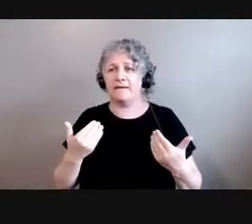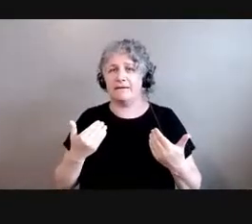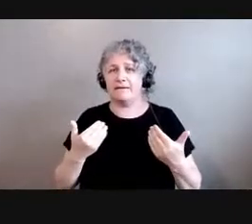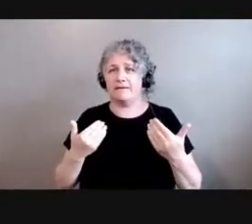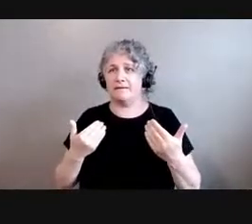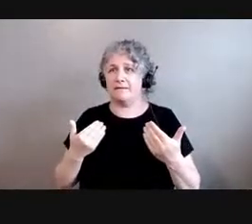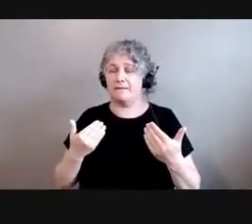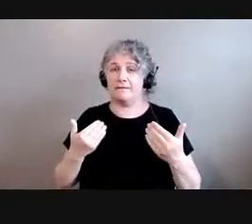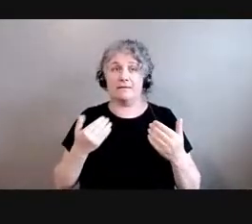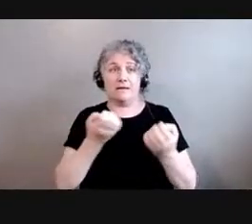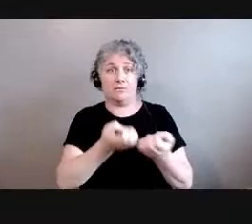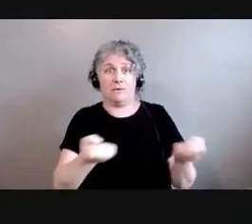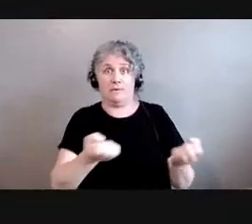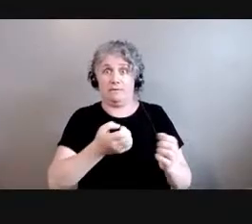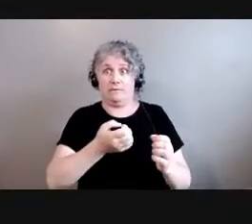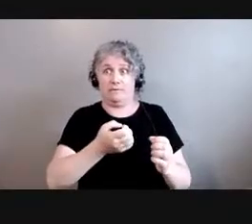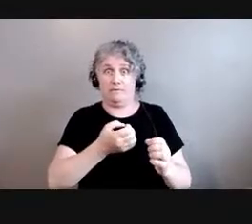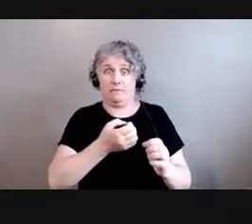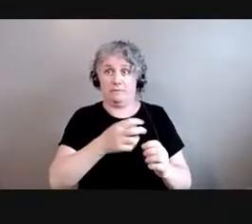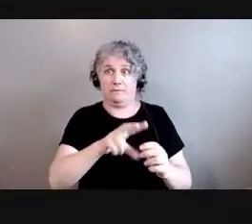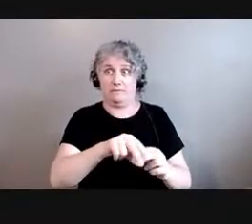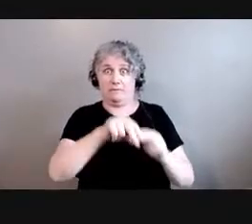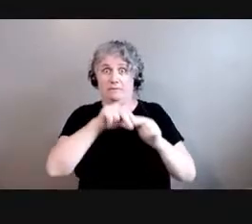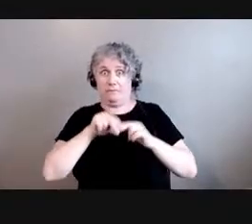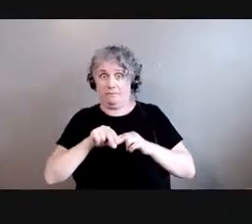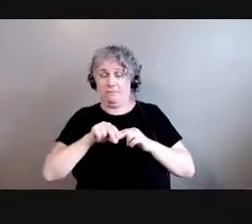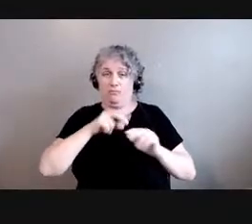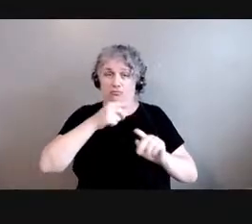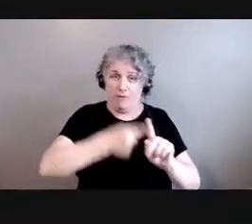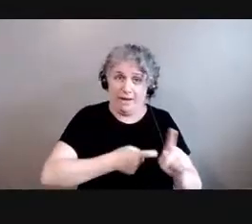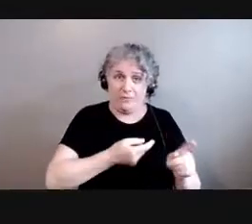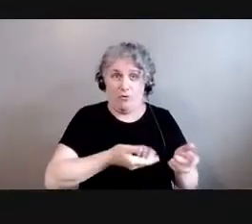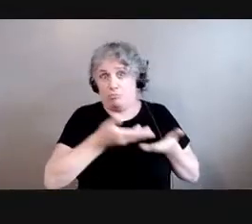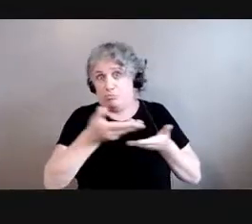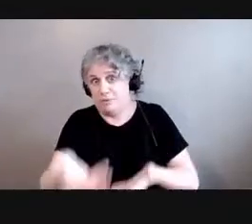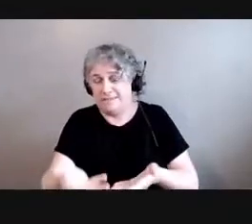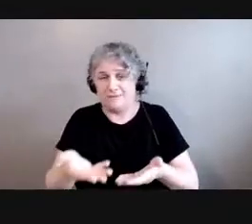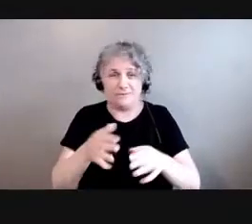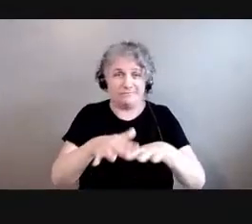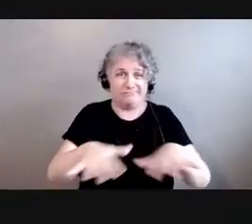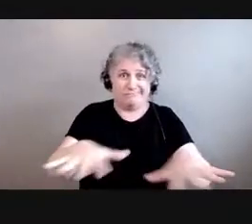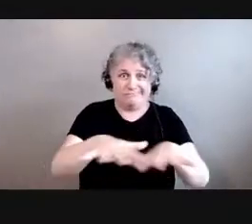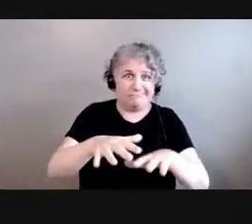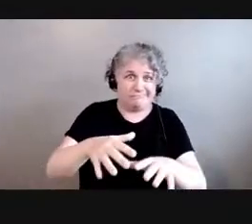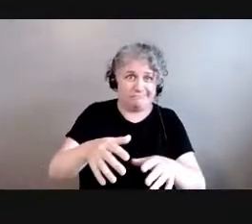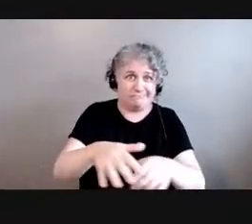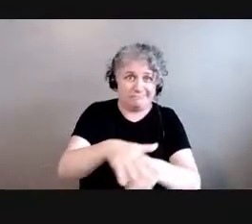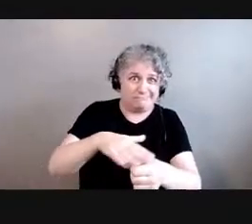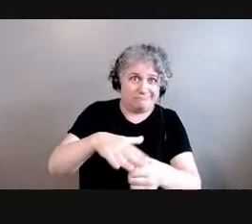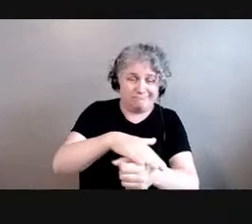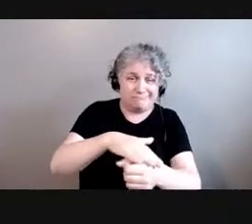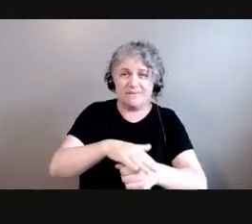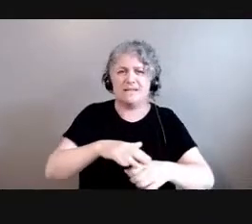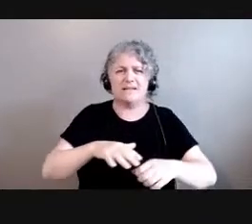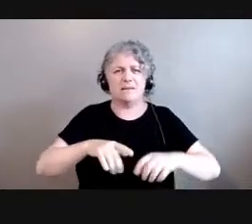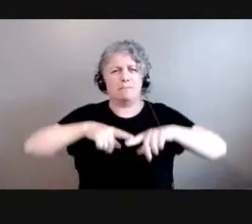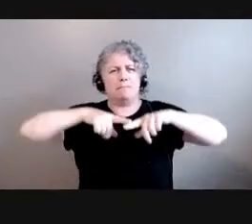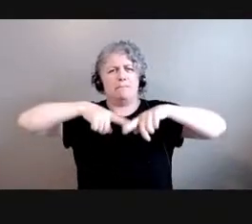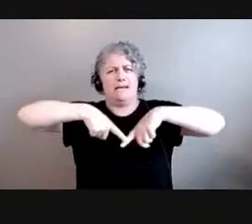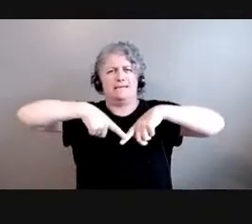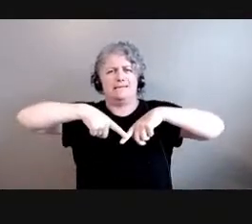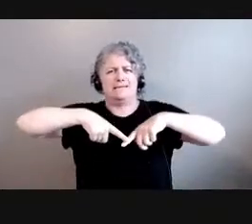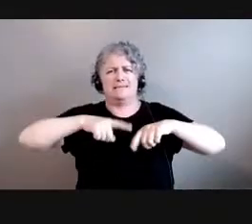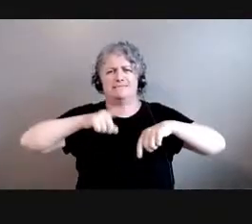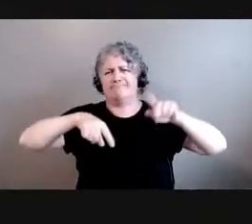that equipment, how you would even get that equipment to the place you want to go to. And all of these variables can change what you look